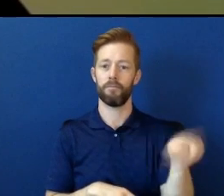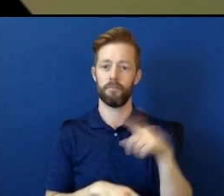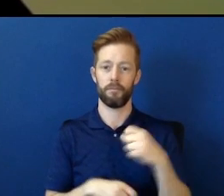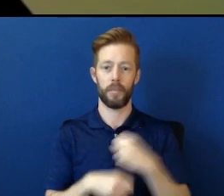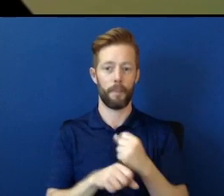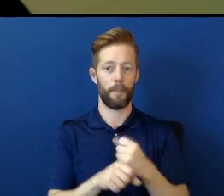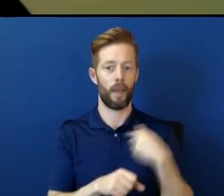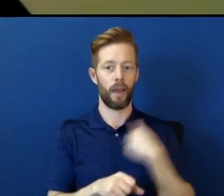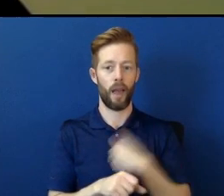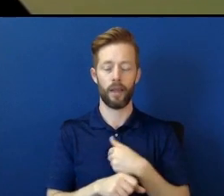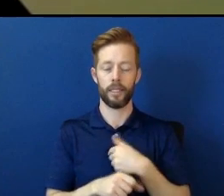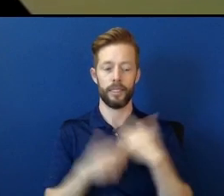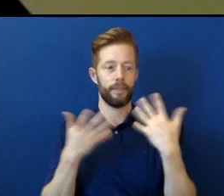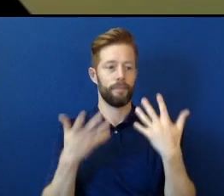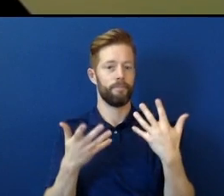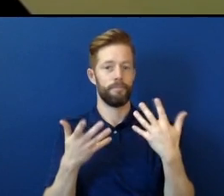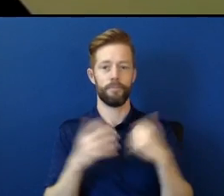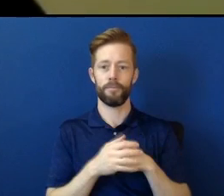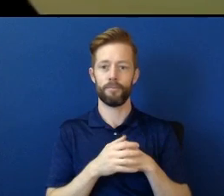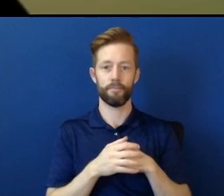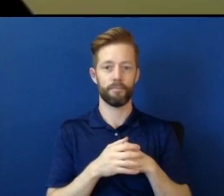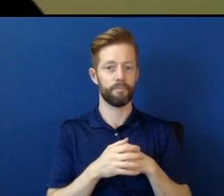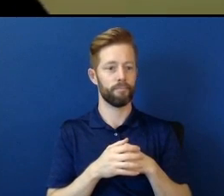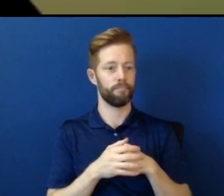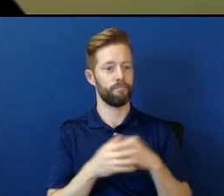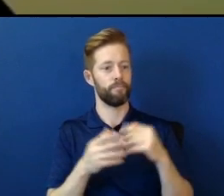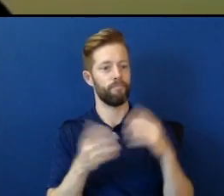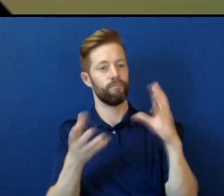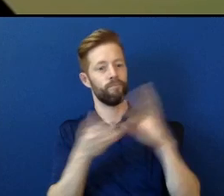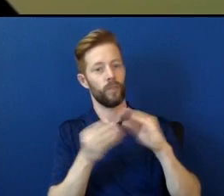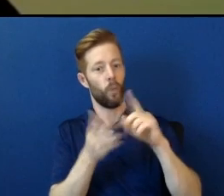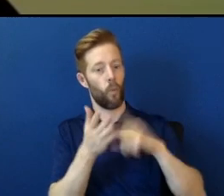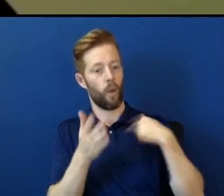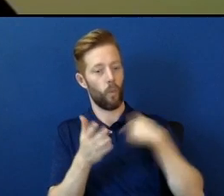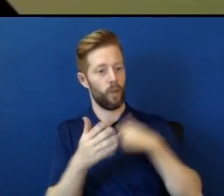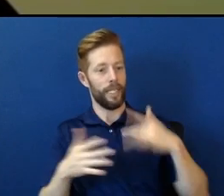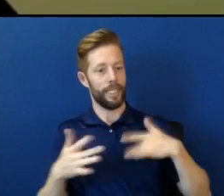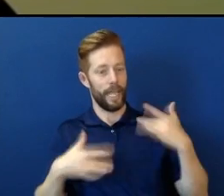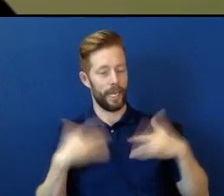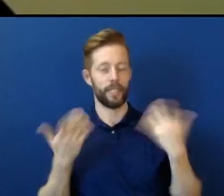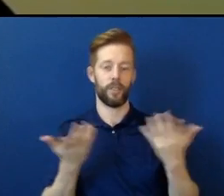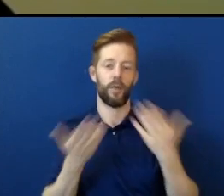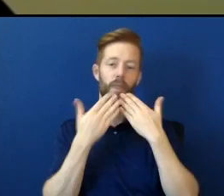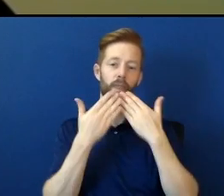made us sort of talk about what we're excited about. So